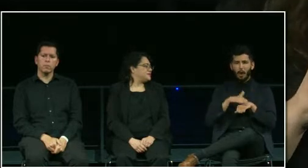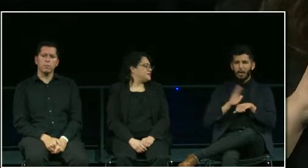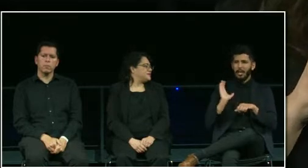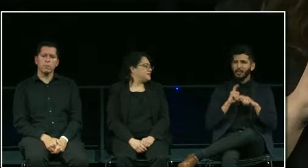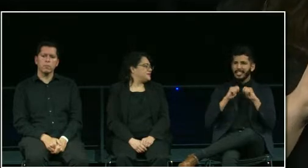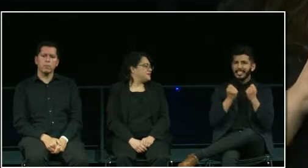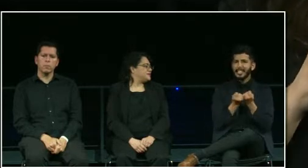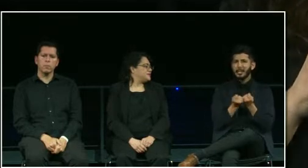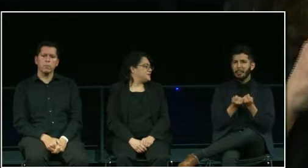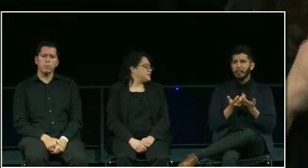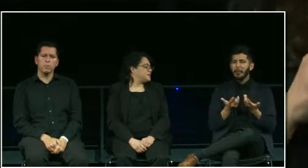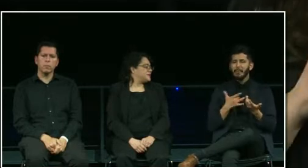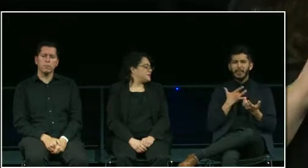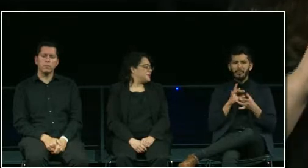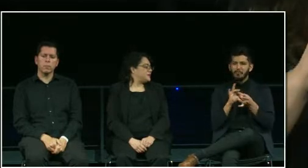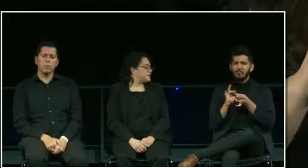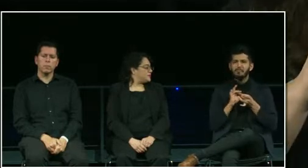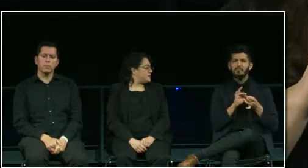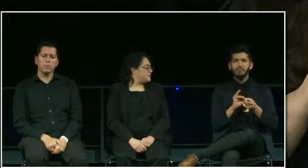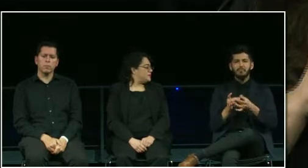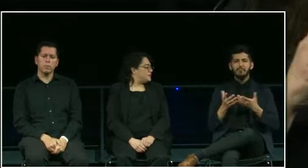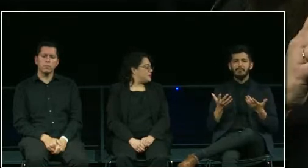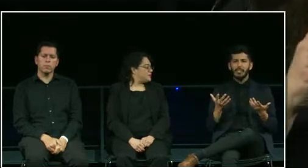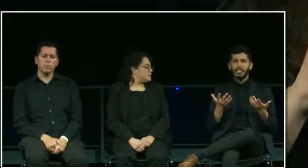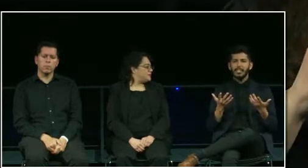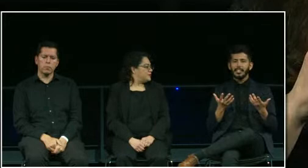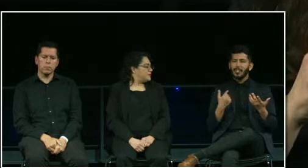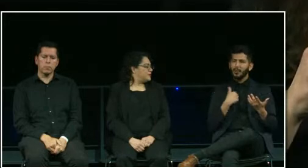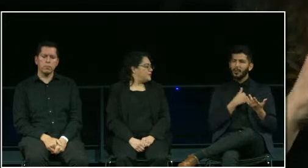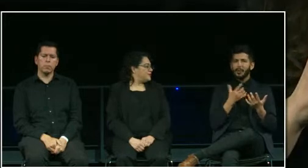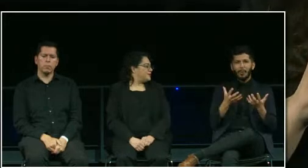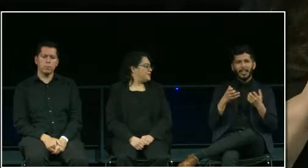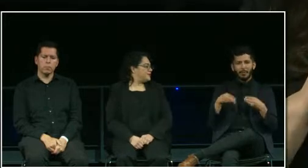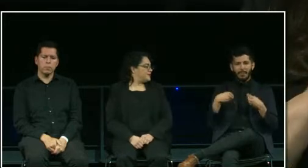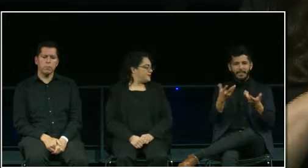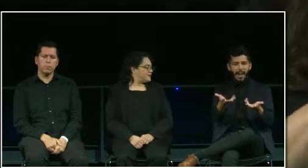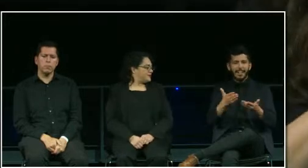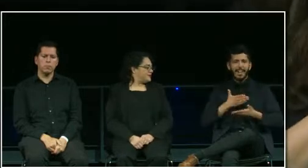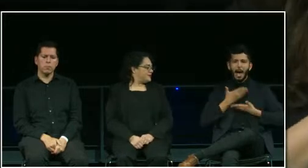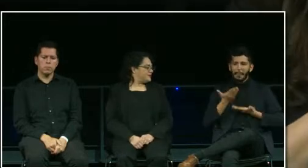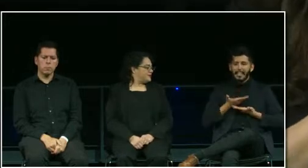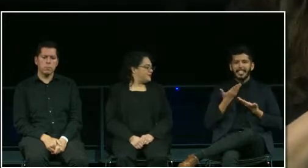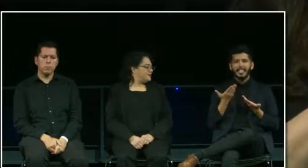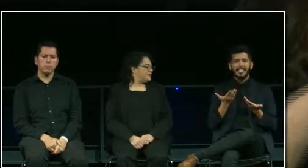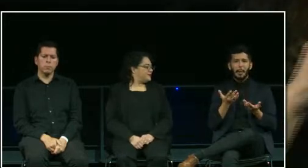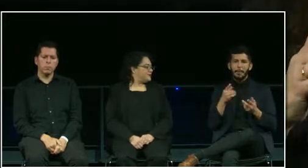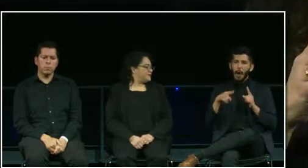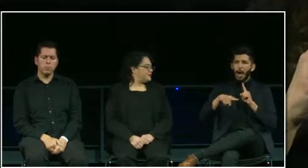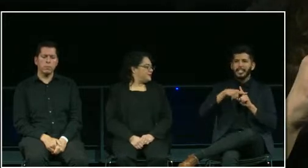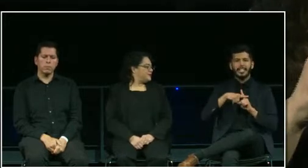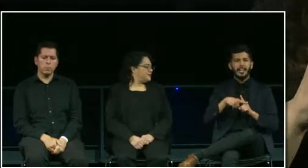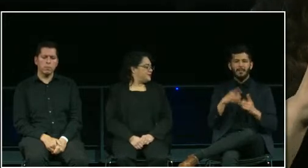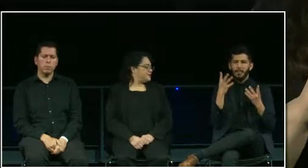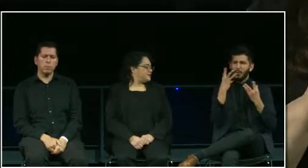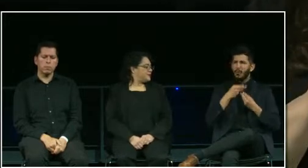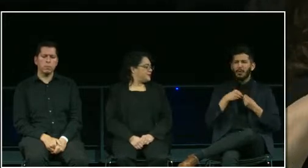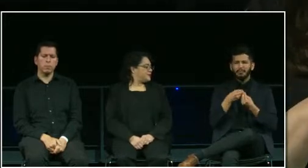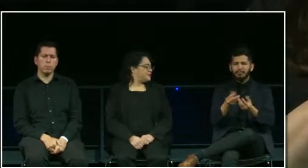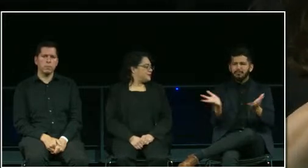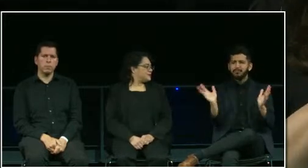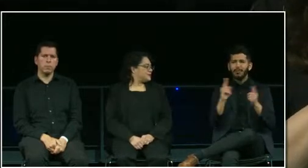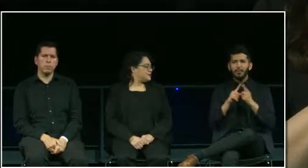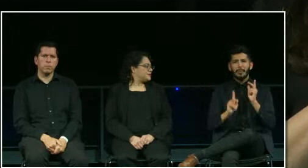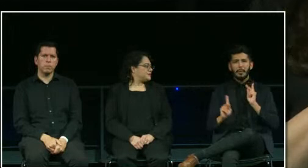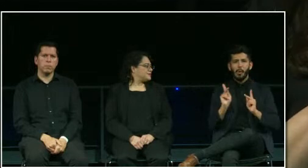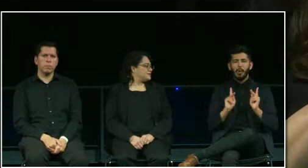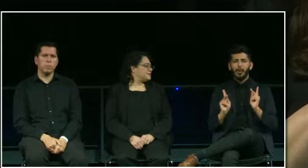iterations, like it was really gonna give something happy and positive and beautiful to other people. And in